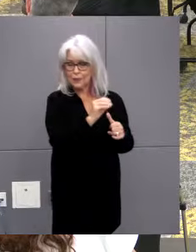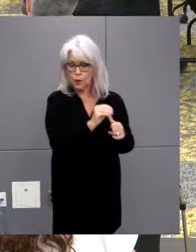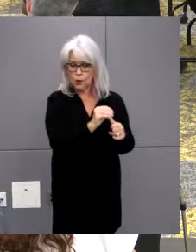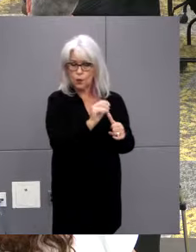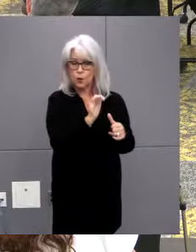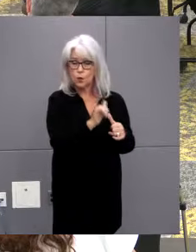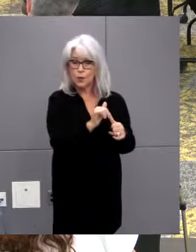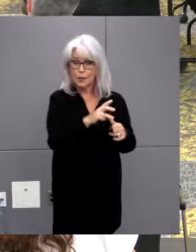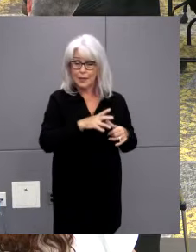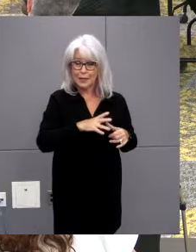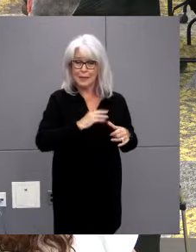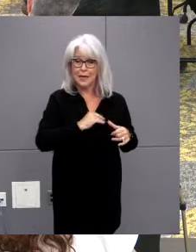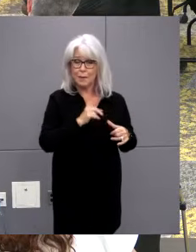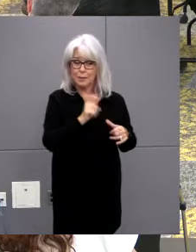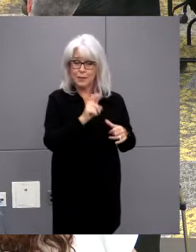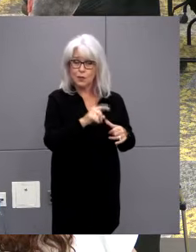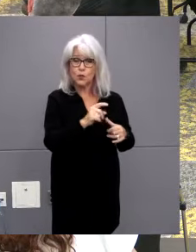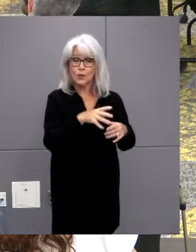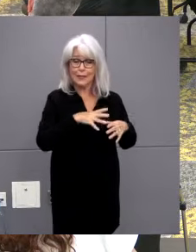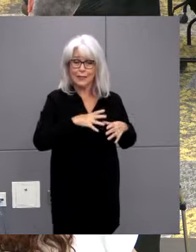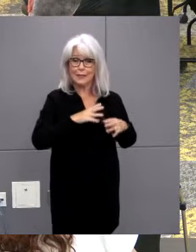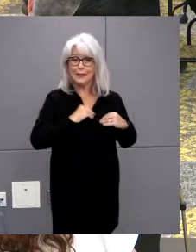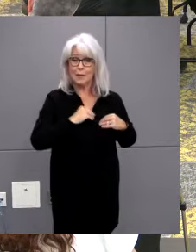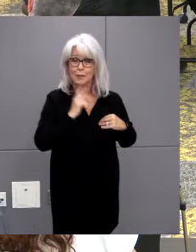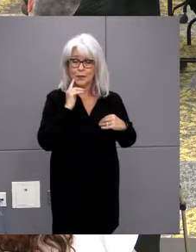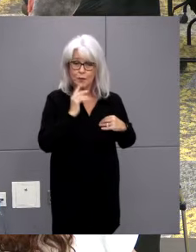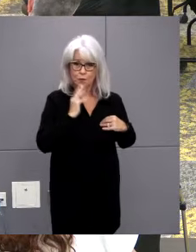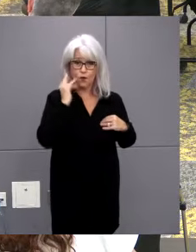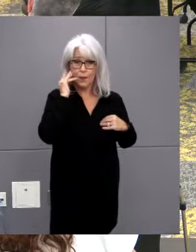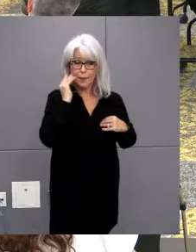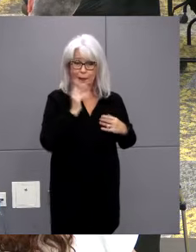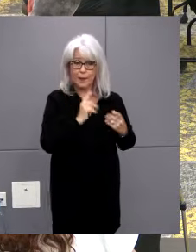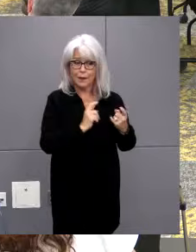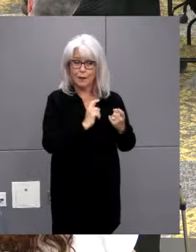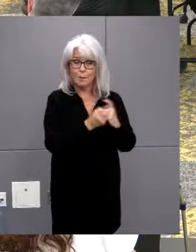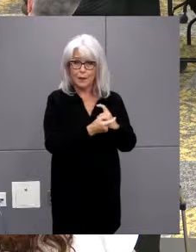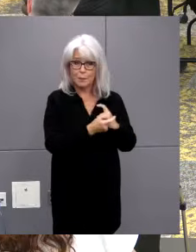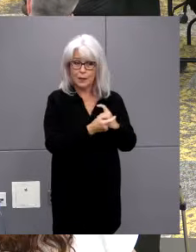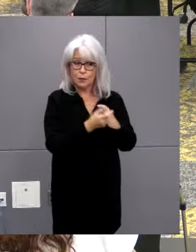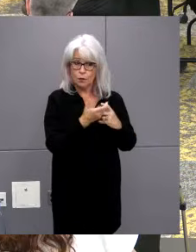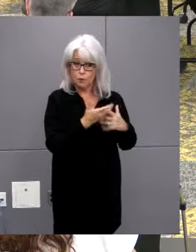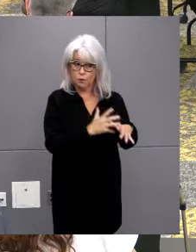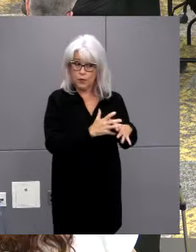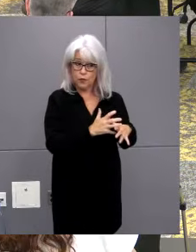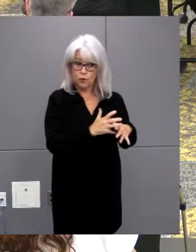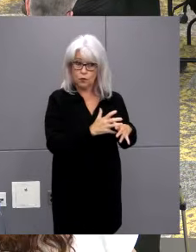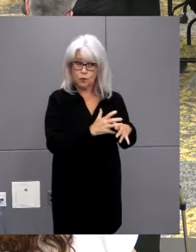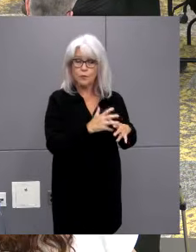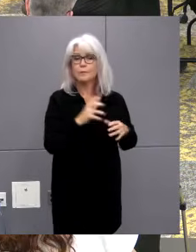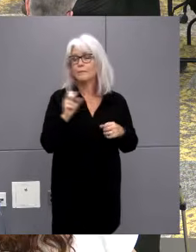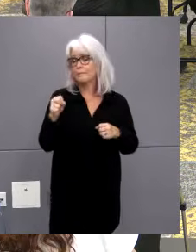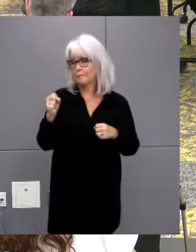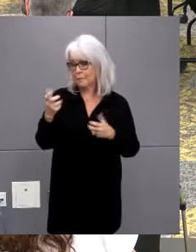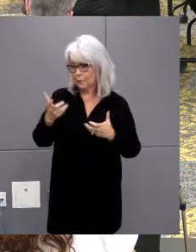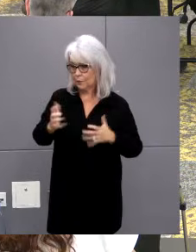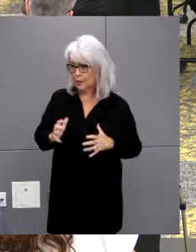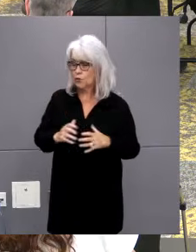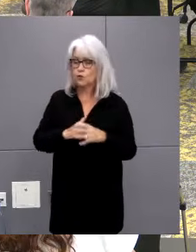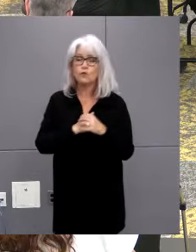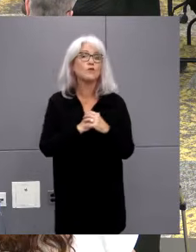need to accept the changes as friendly amendment, or is that done? We're done? Amendments are standalone. Okay, very